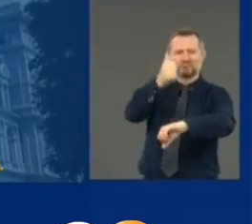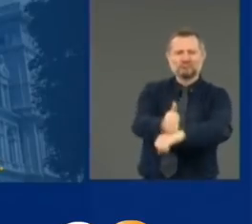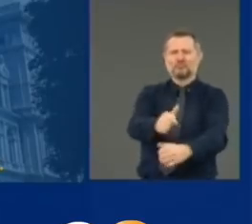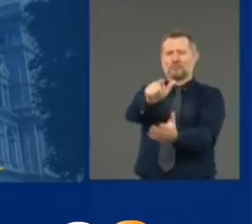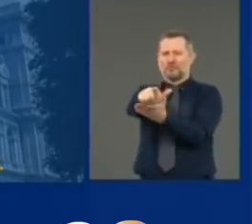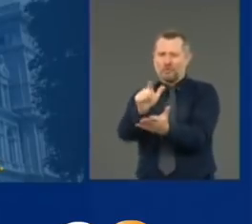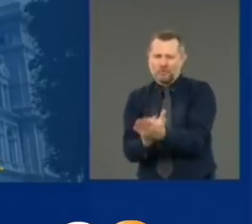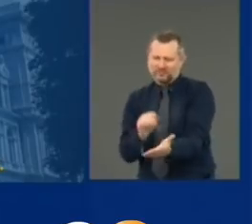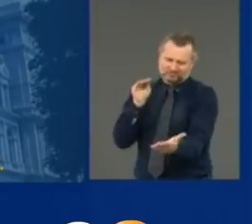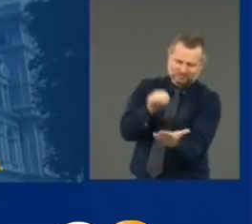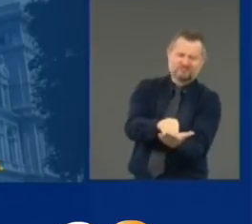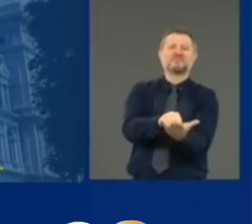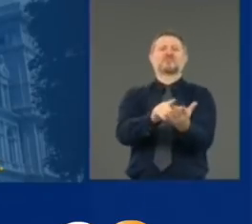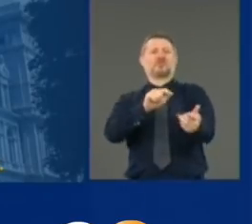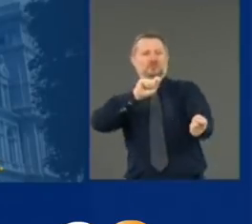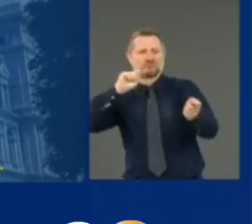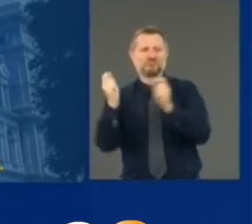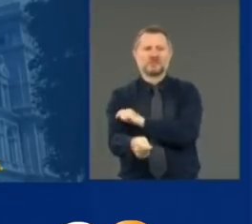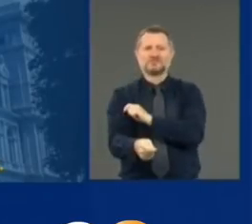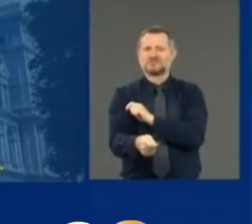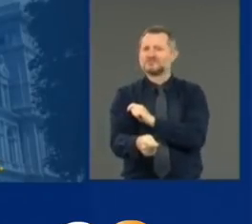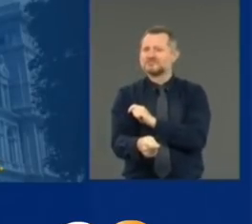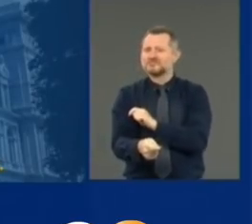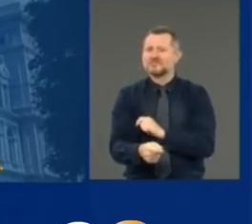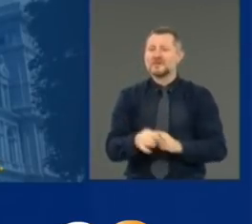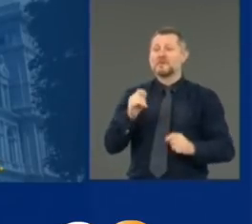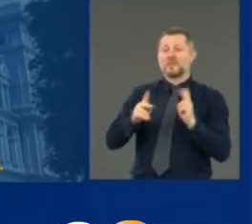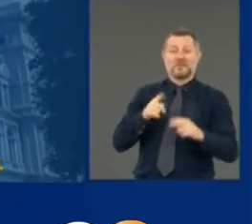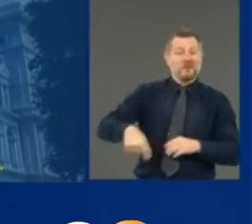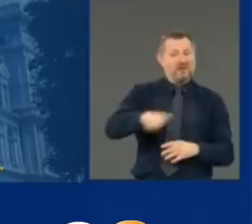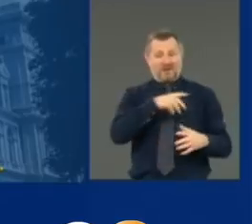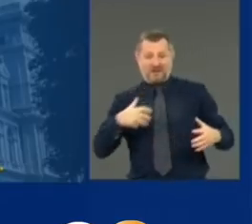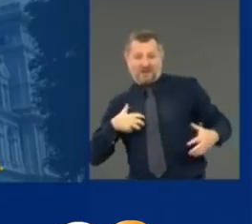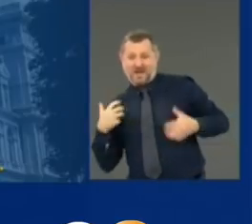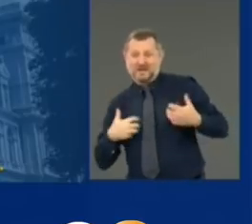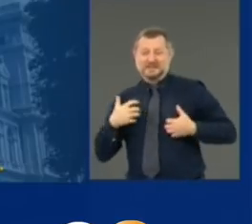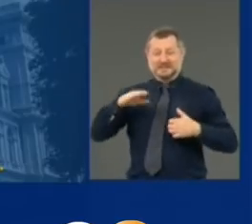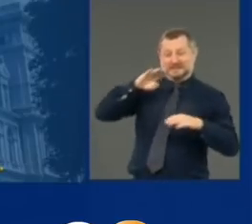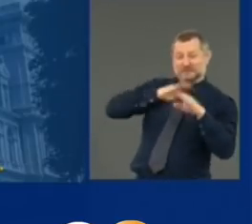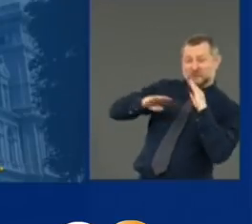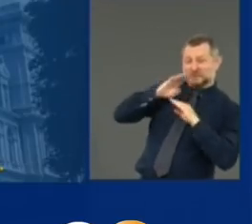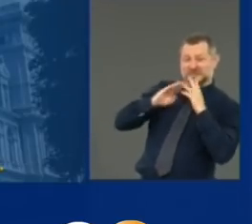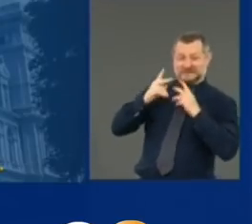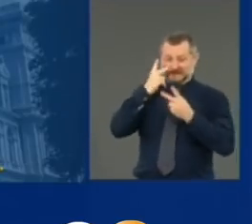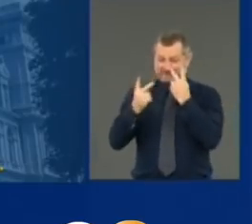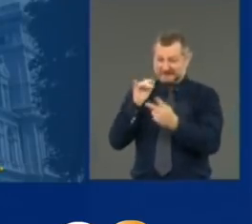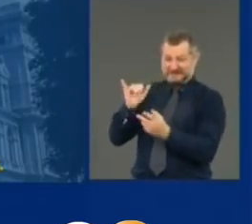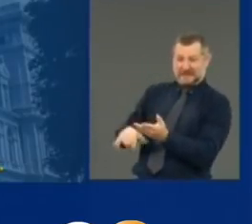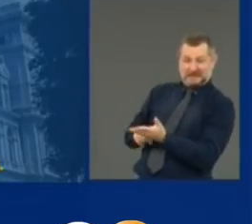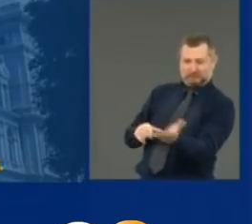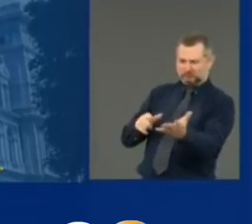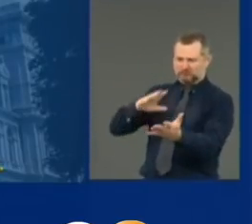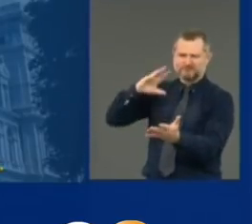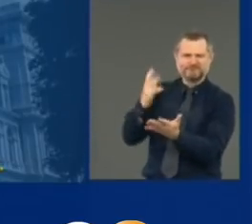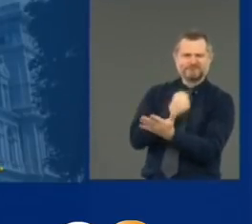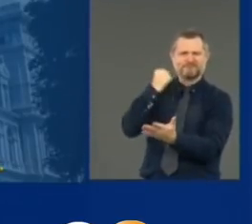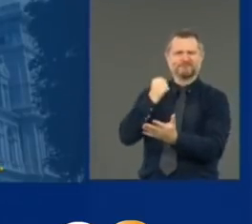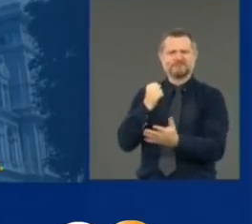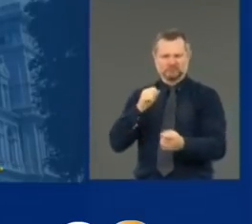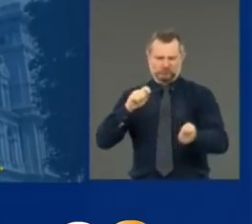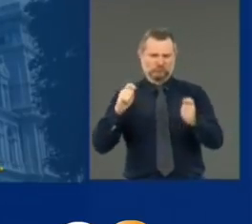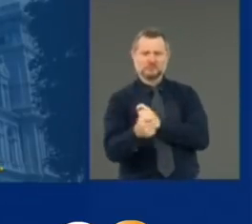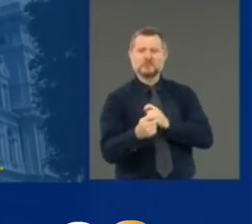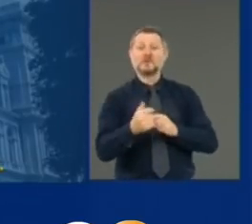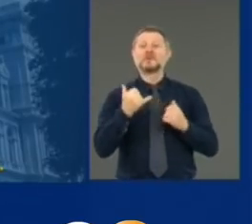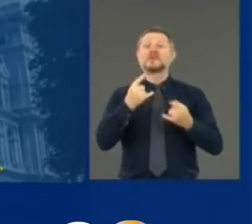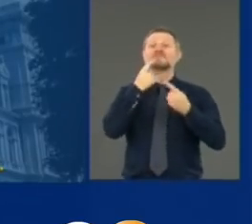reform. Take that anger and frustration that we saw in the demonstration, and now I'm saying to every